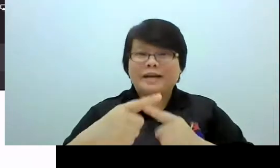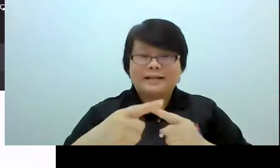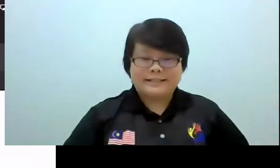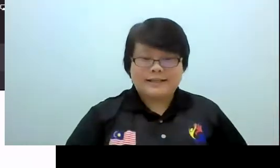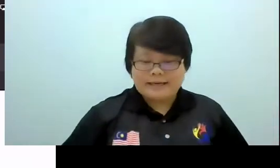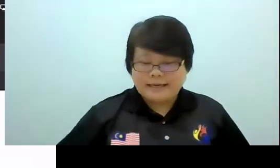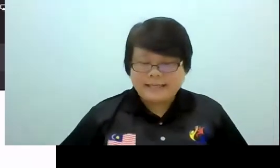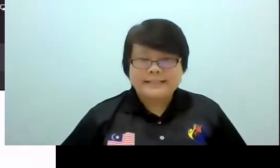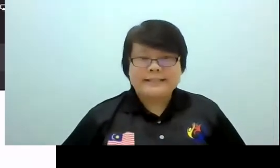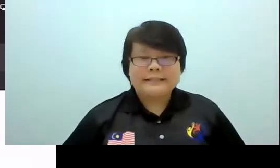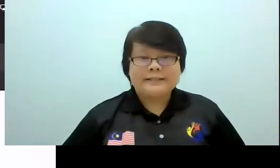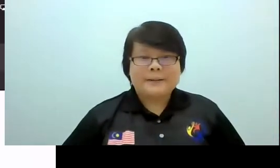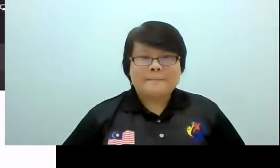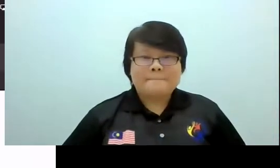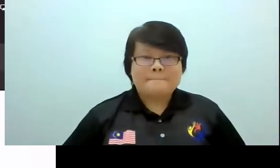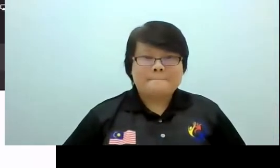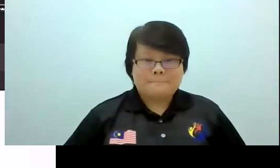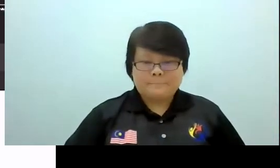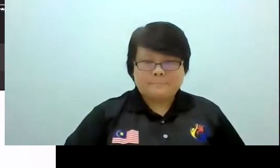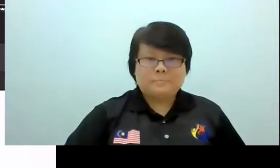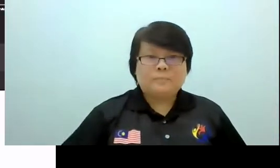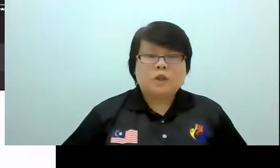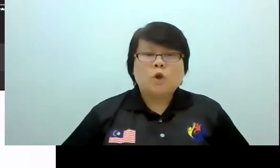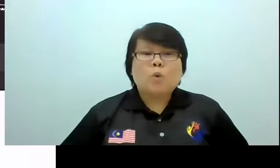Okay, so the answer is